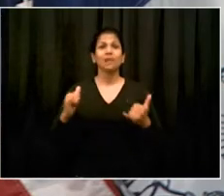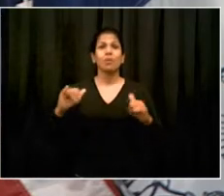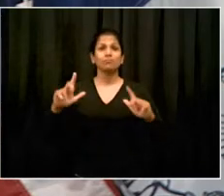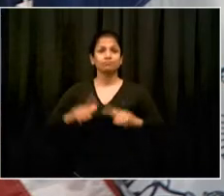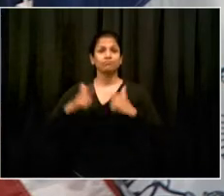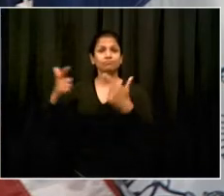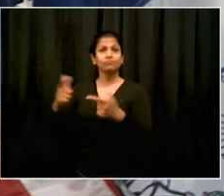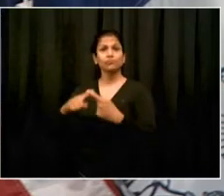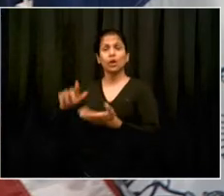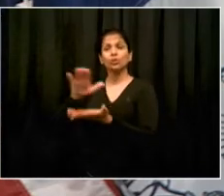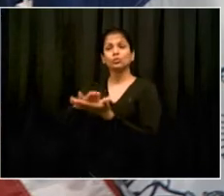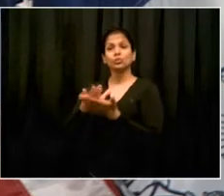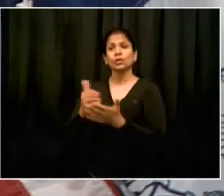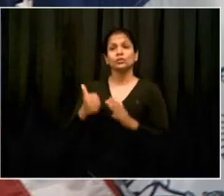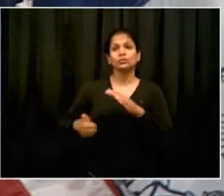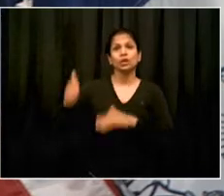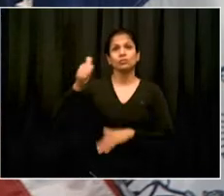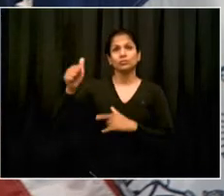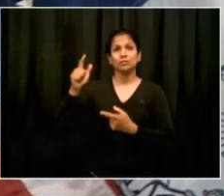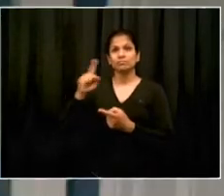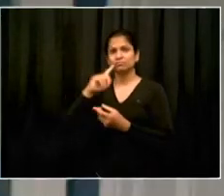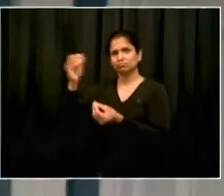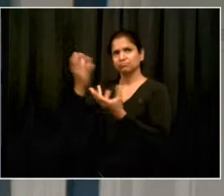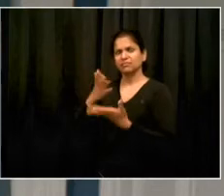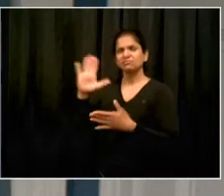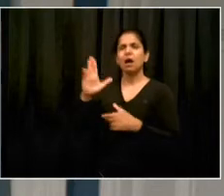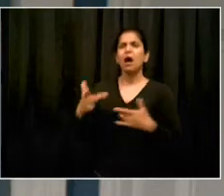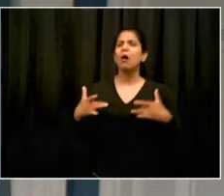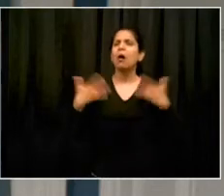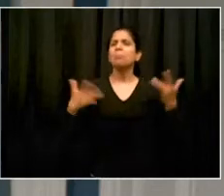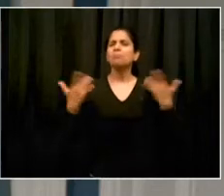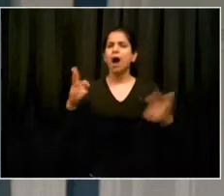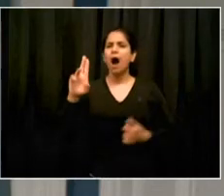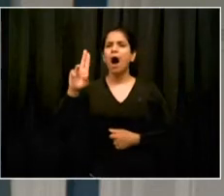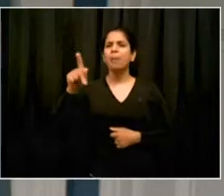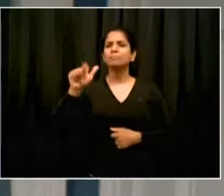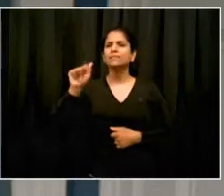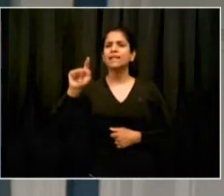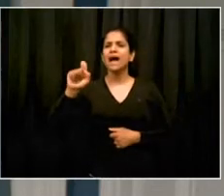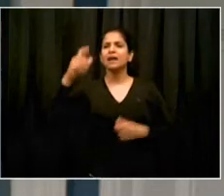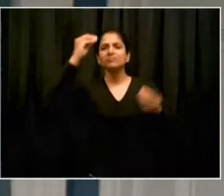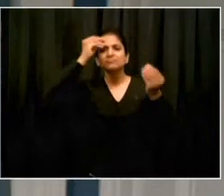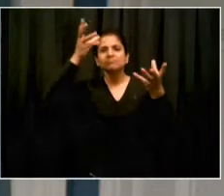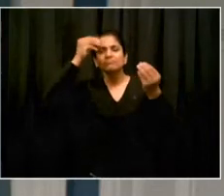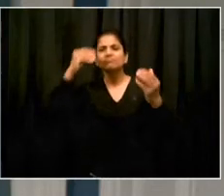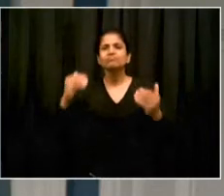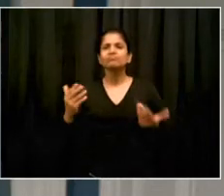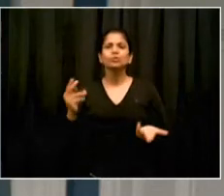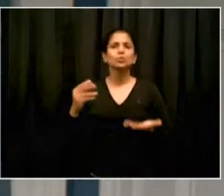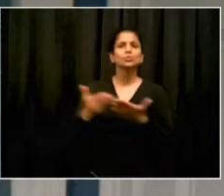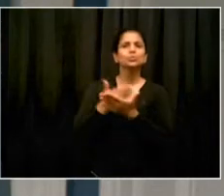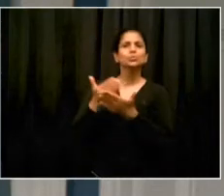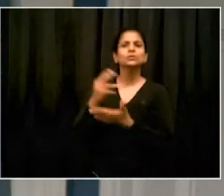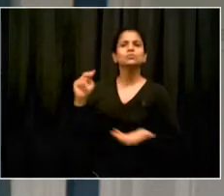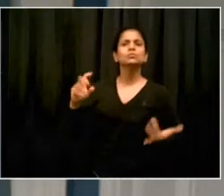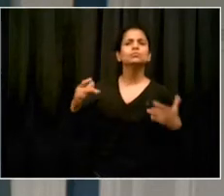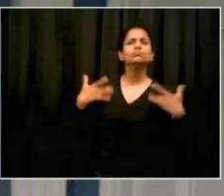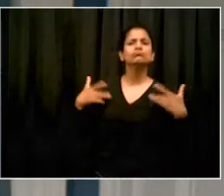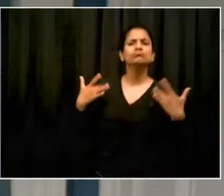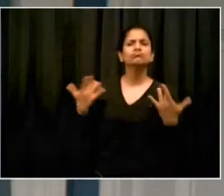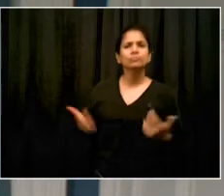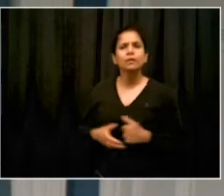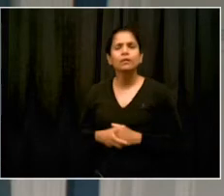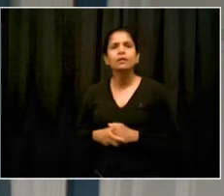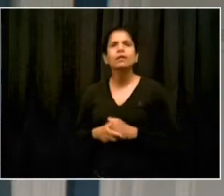celebrate another step forward in the reopening of New York City public schools. Chancellor. Thank you, Mr. Mayor, and good morning to everyone. It's a pleasure to join